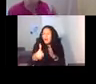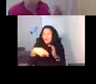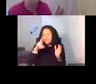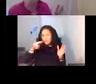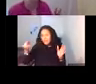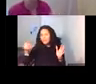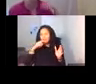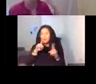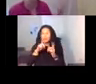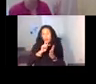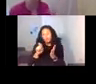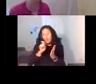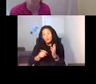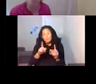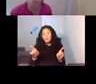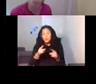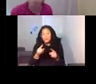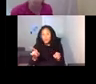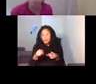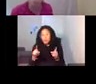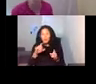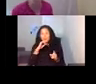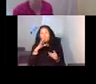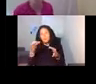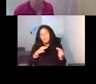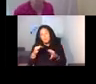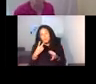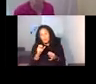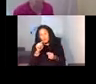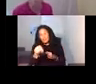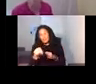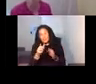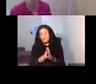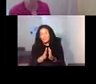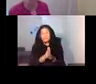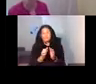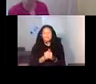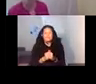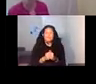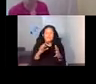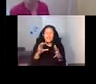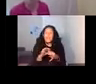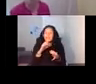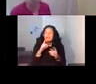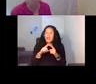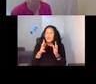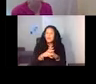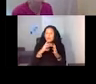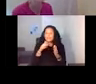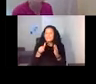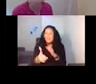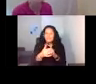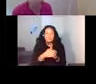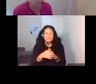a piece which will also be performed on the 20th about Ellen Wilmot's garden. And then we